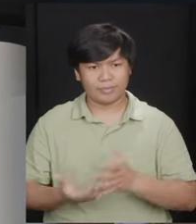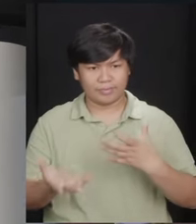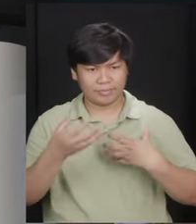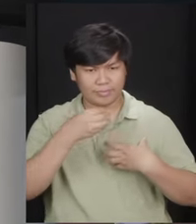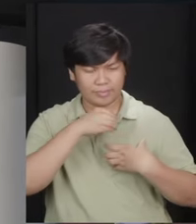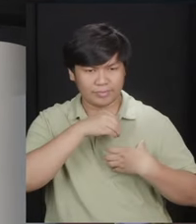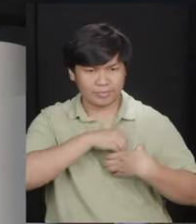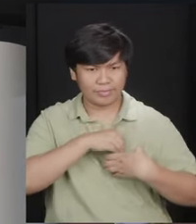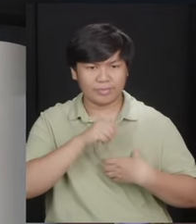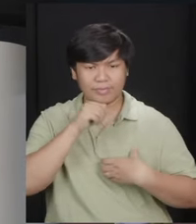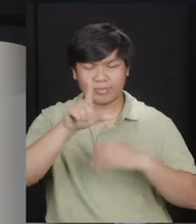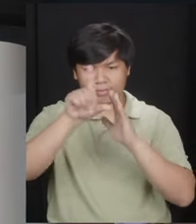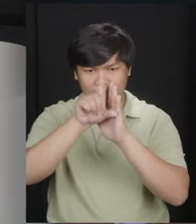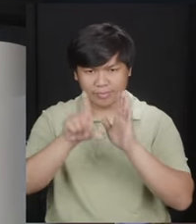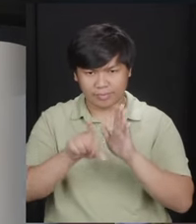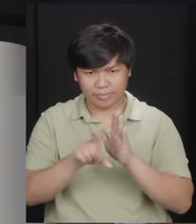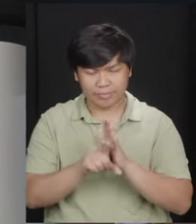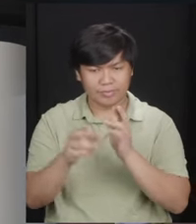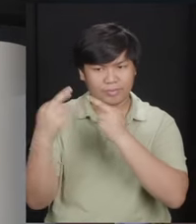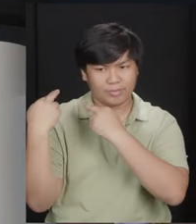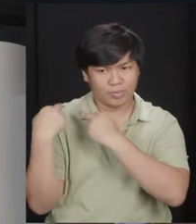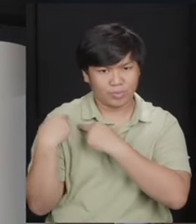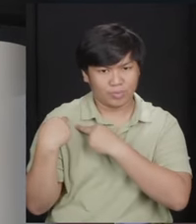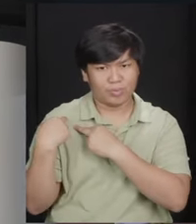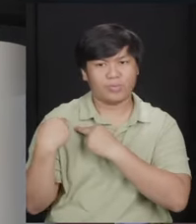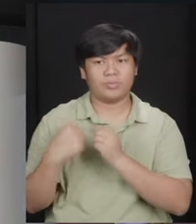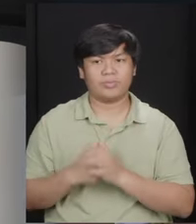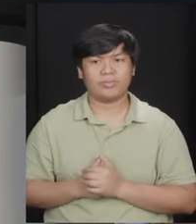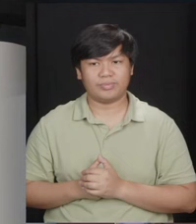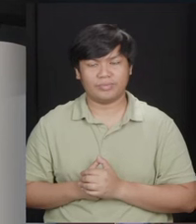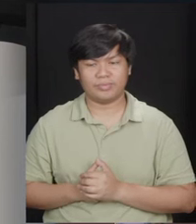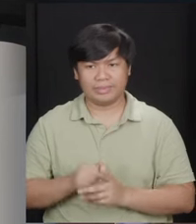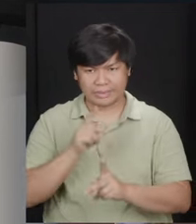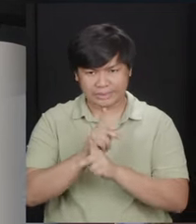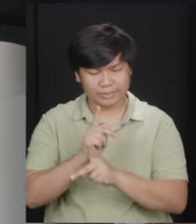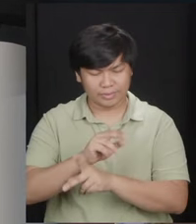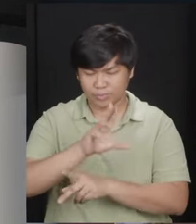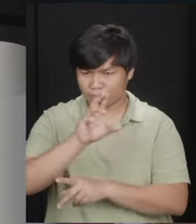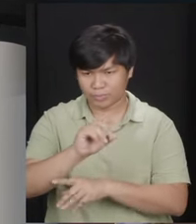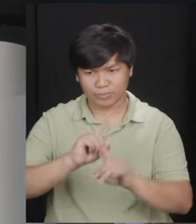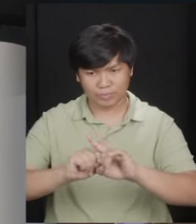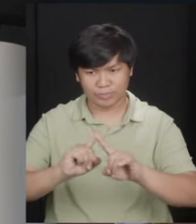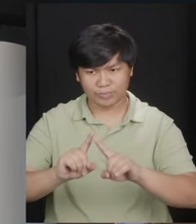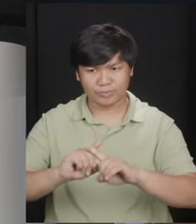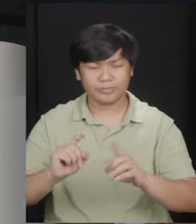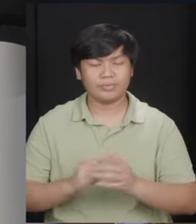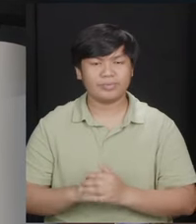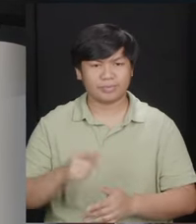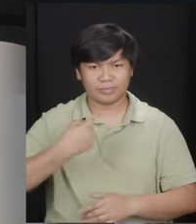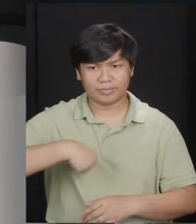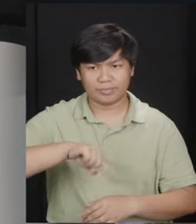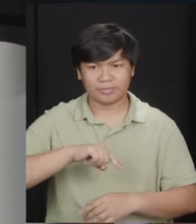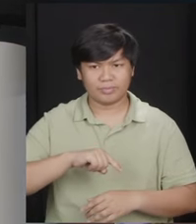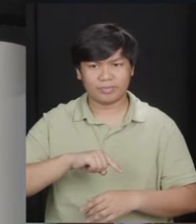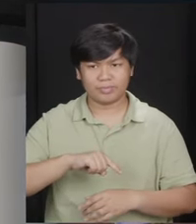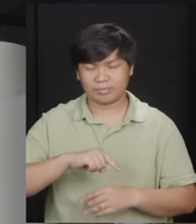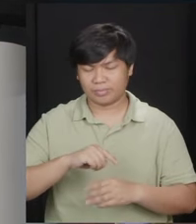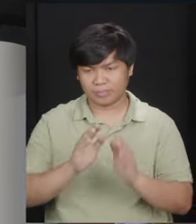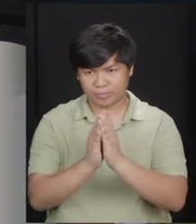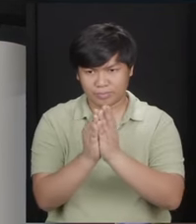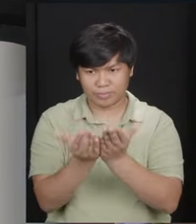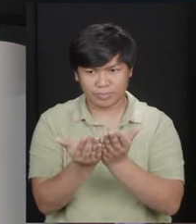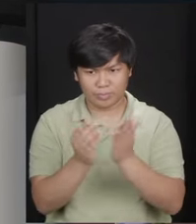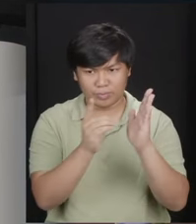inner disposition, not just a list of rules that you and I are to keep. In our daily bread, I read about